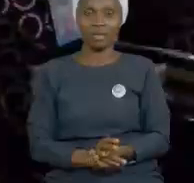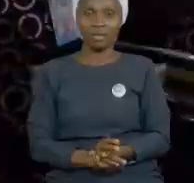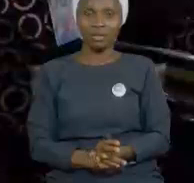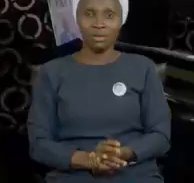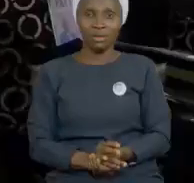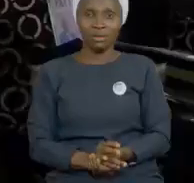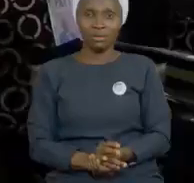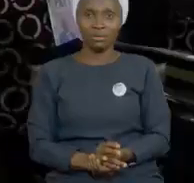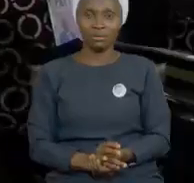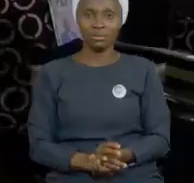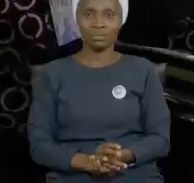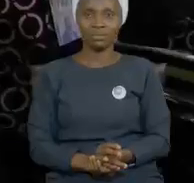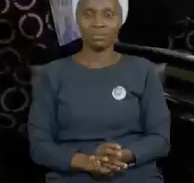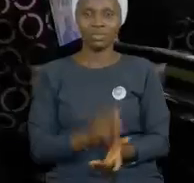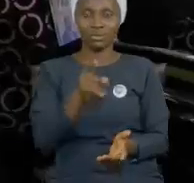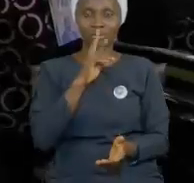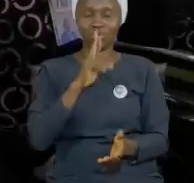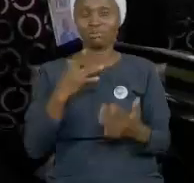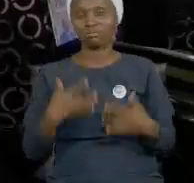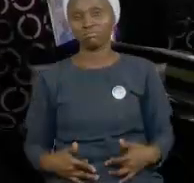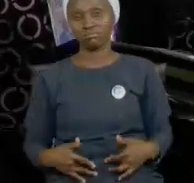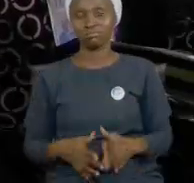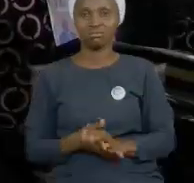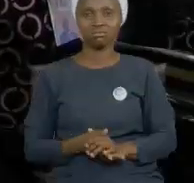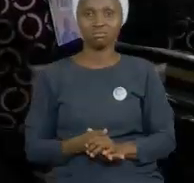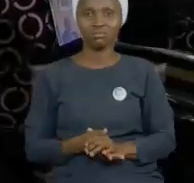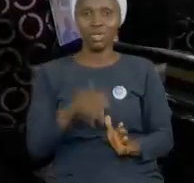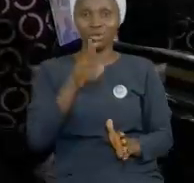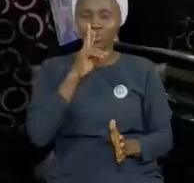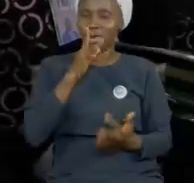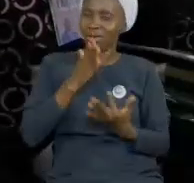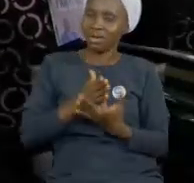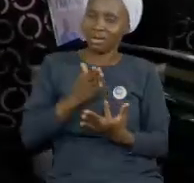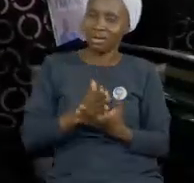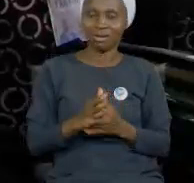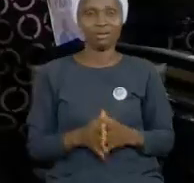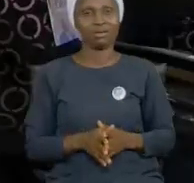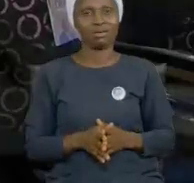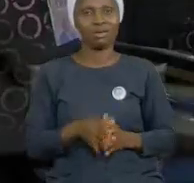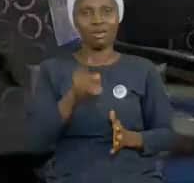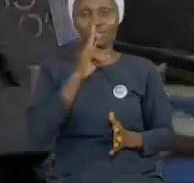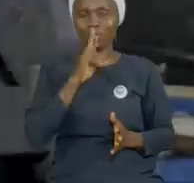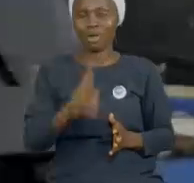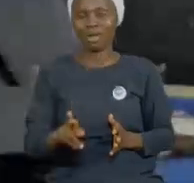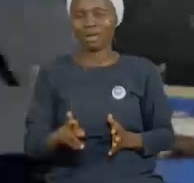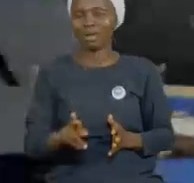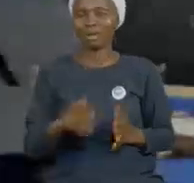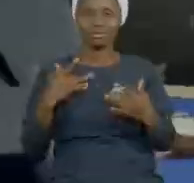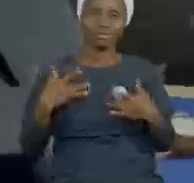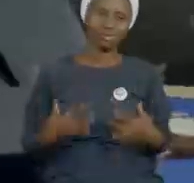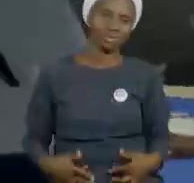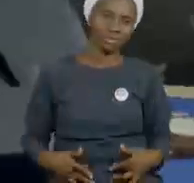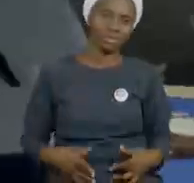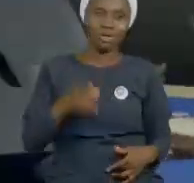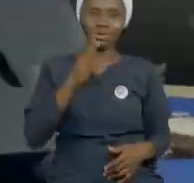You are deranged. You are disturbed. You are shattered. You are